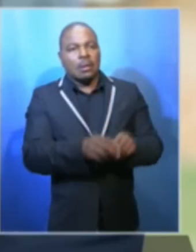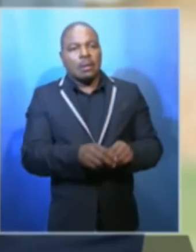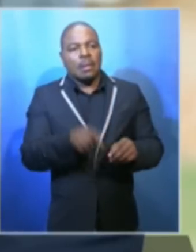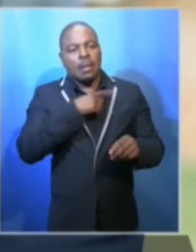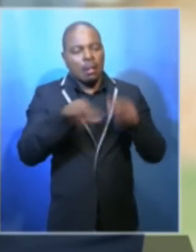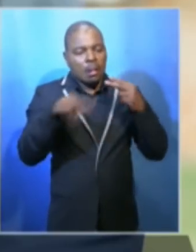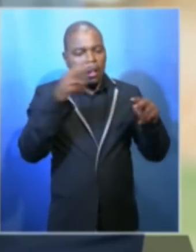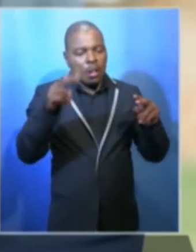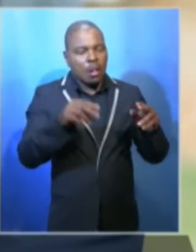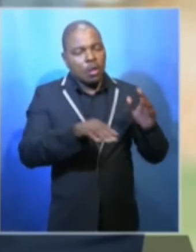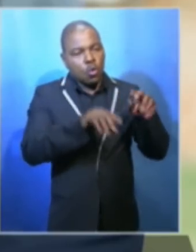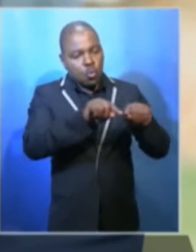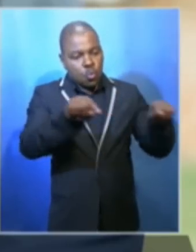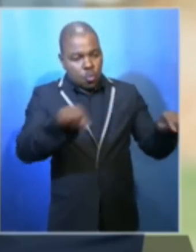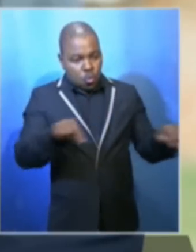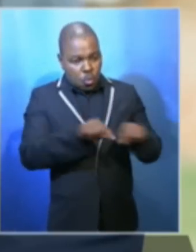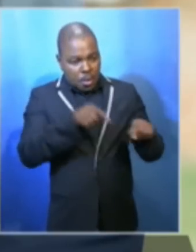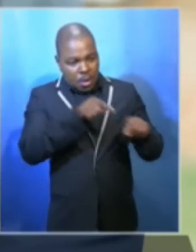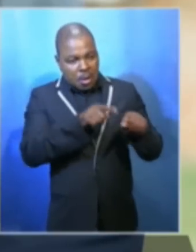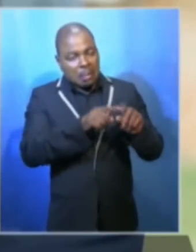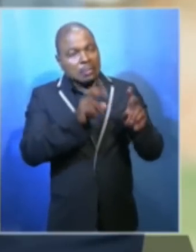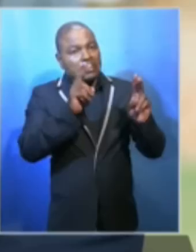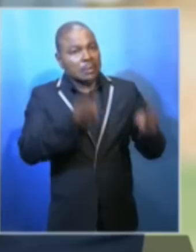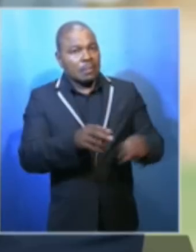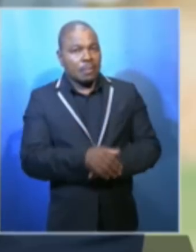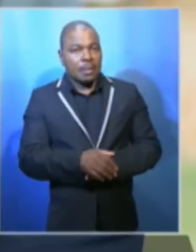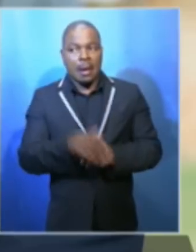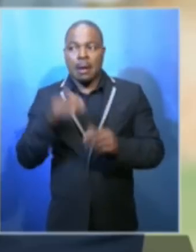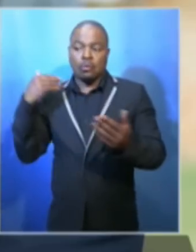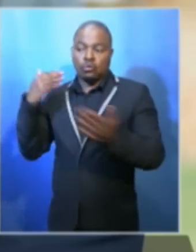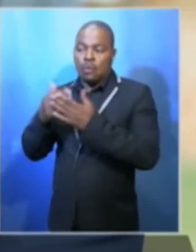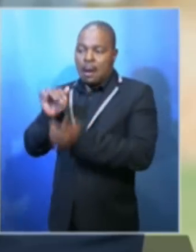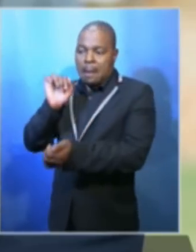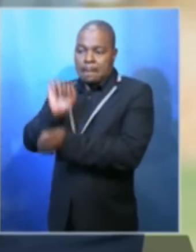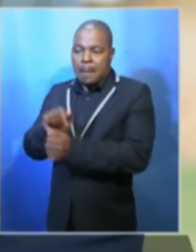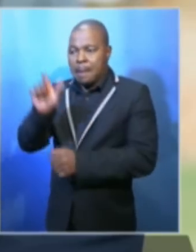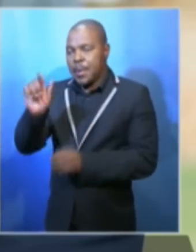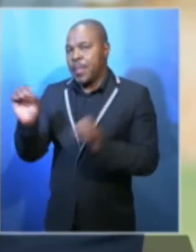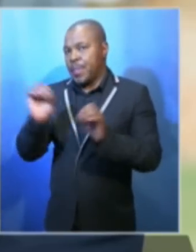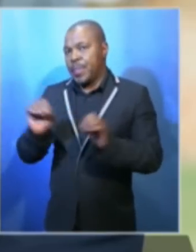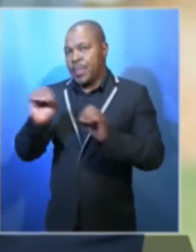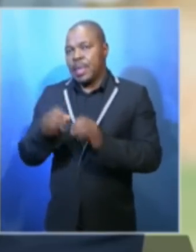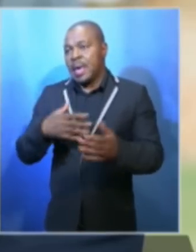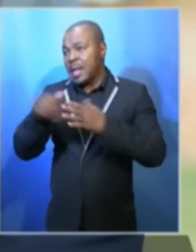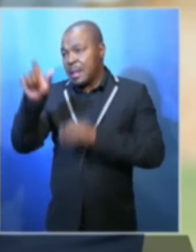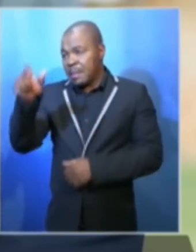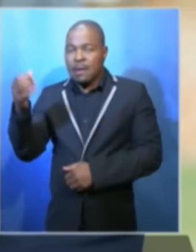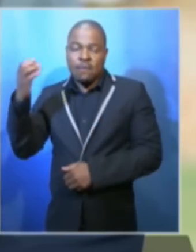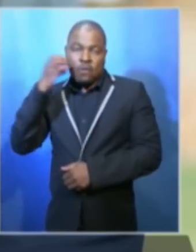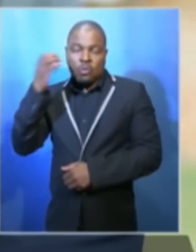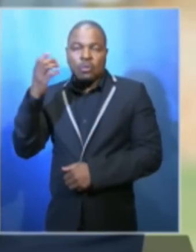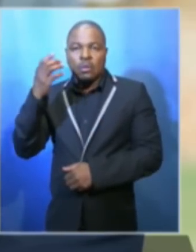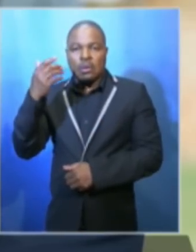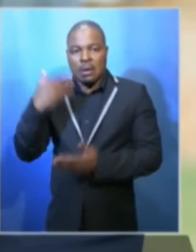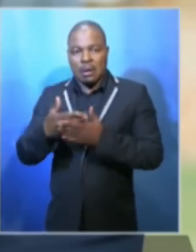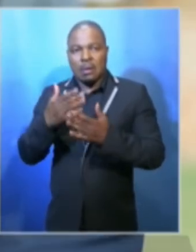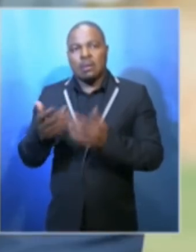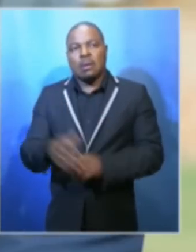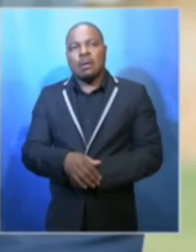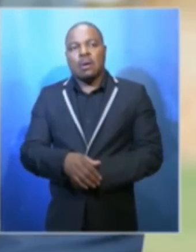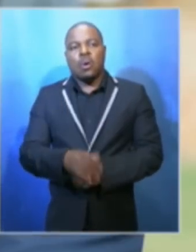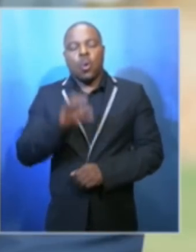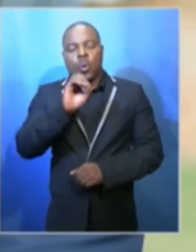head decapitated from her body. No arrest has been effected as yet, and anyone with information can contact Detective Warrant Officer Patrick Ditaba on